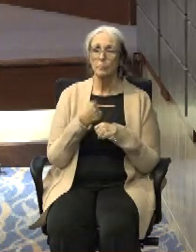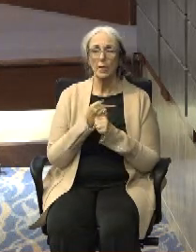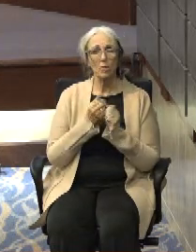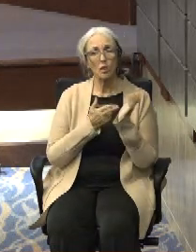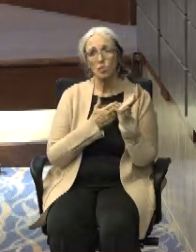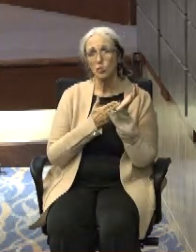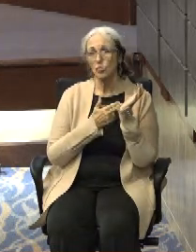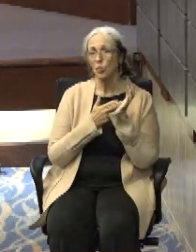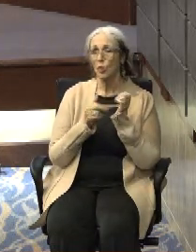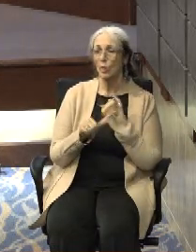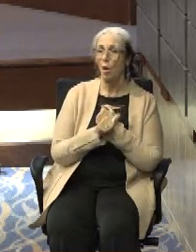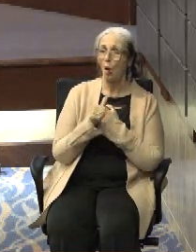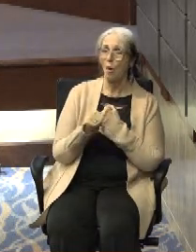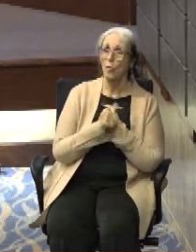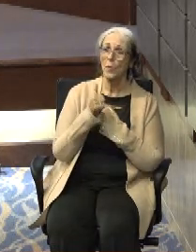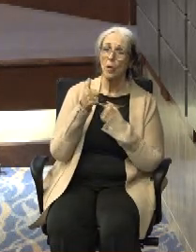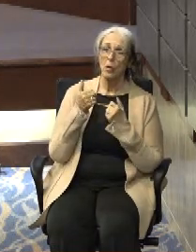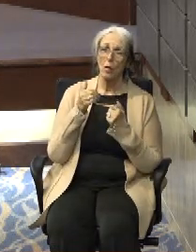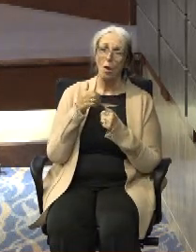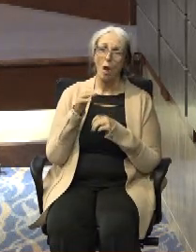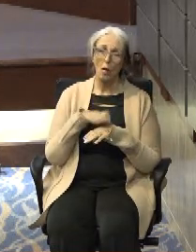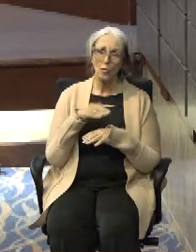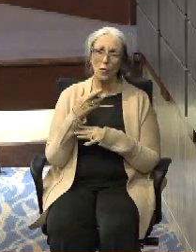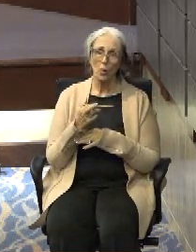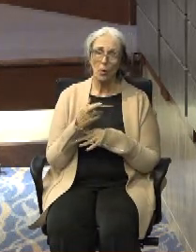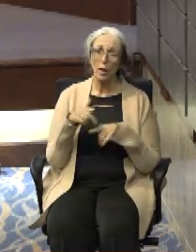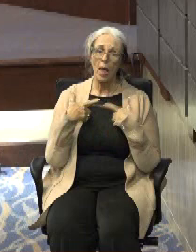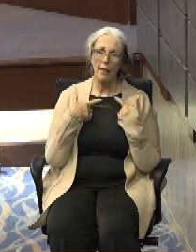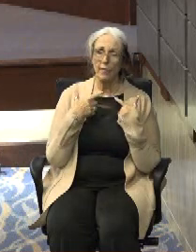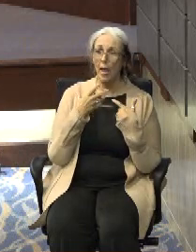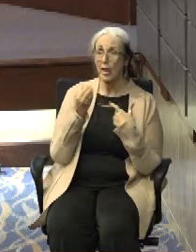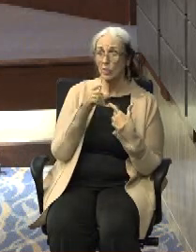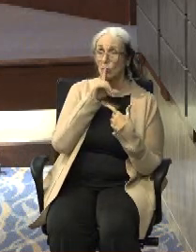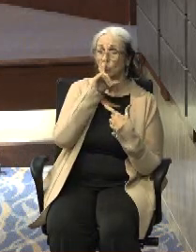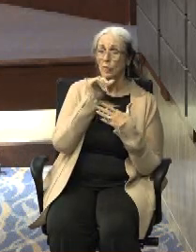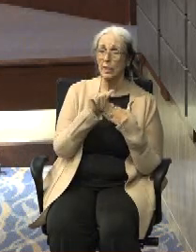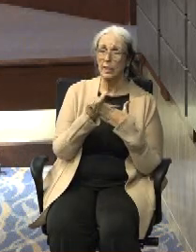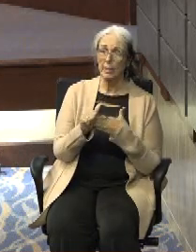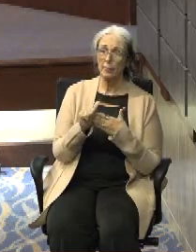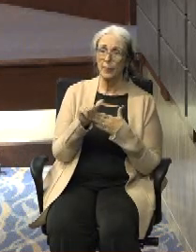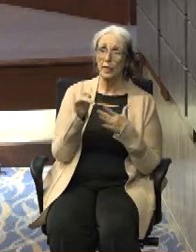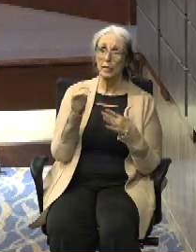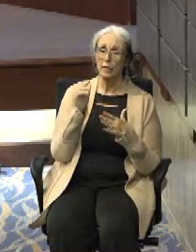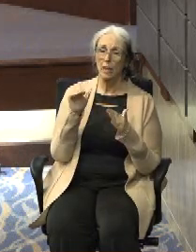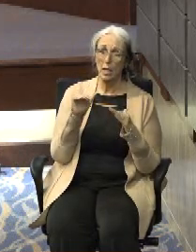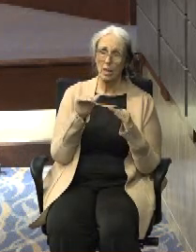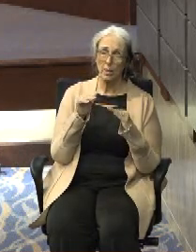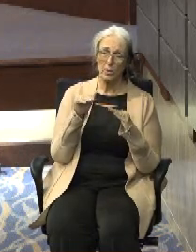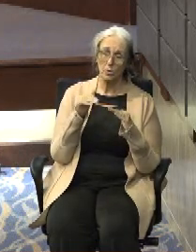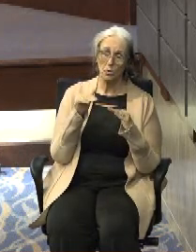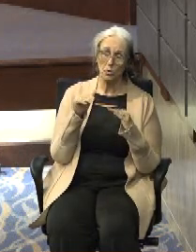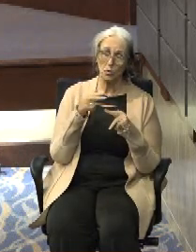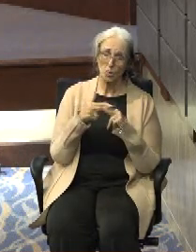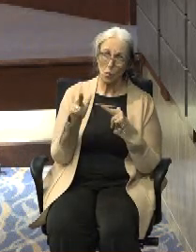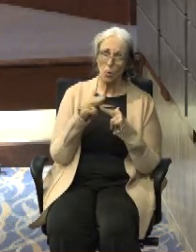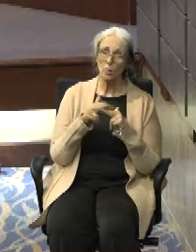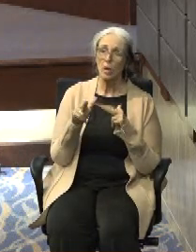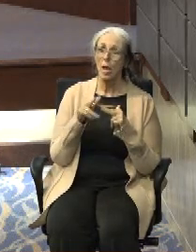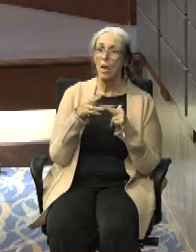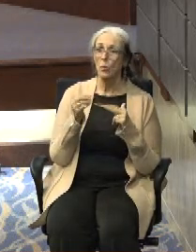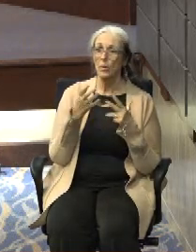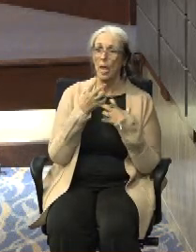and potentially harm over her existence. It could ultimately lead her life being cut short and prospects that fills me with anguish and